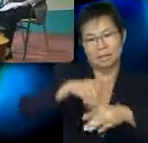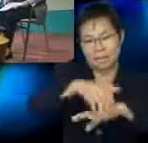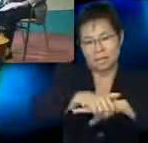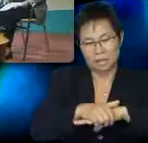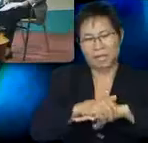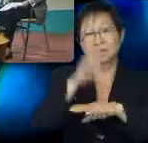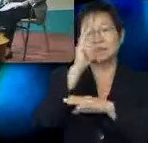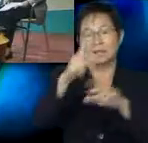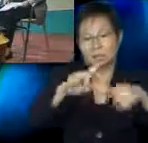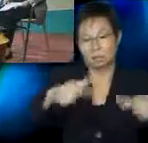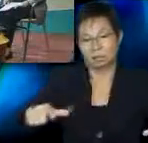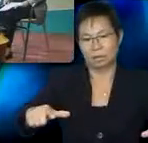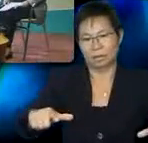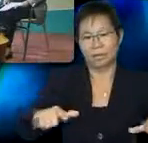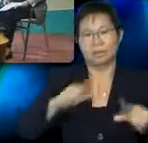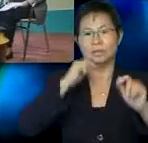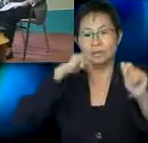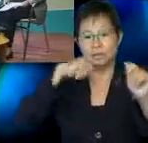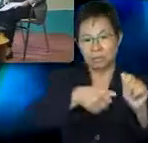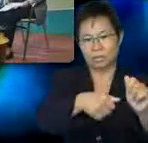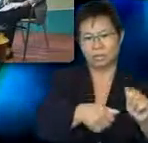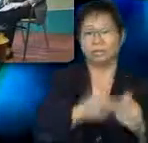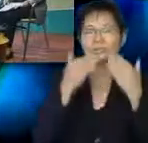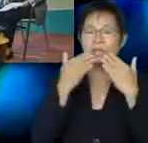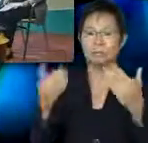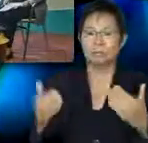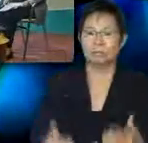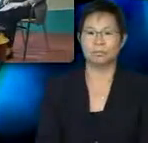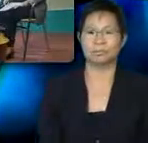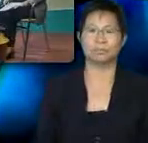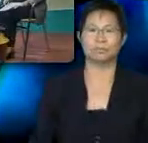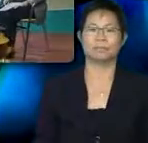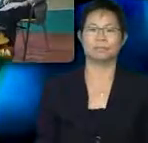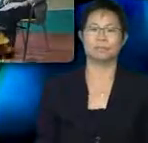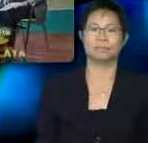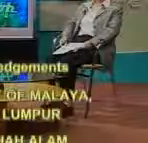in English as a Second Language Instruction. Thank you.